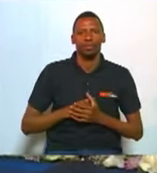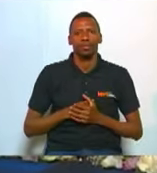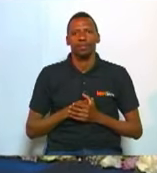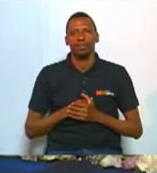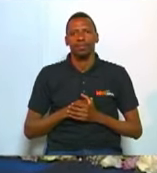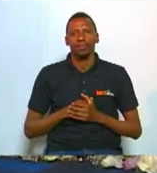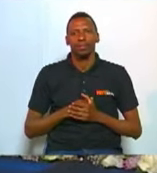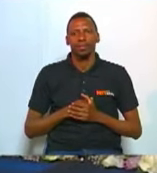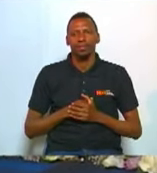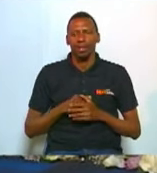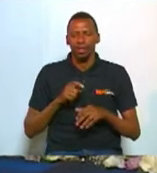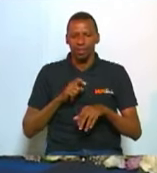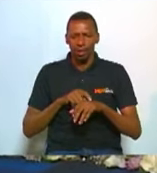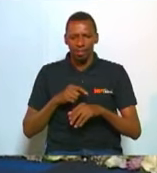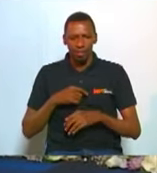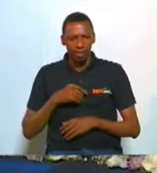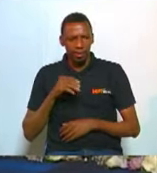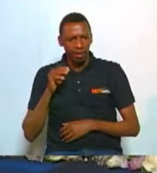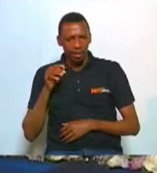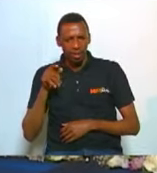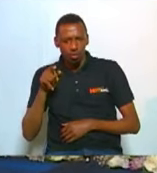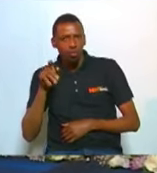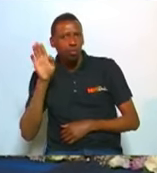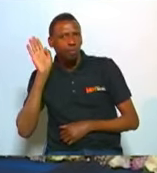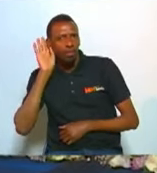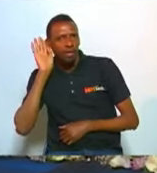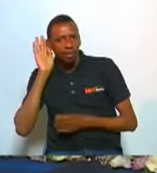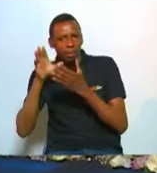Just hearing these things will not help you.